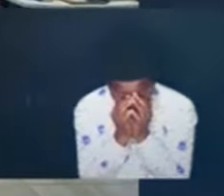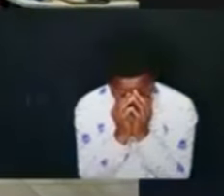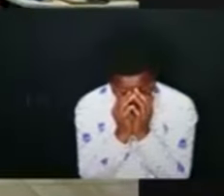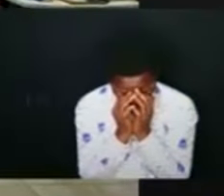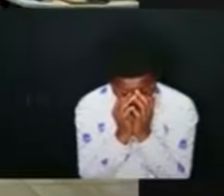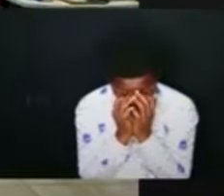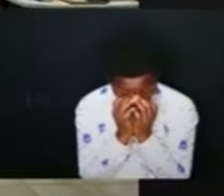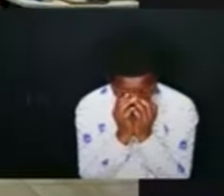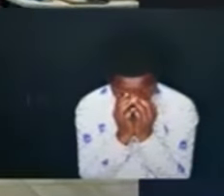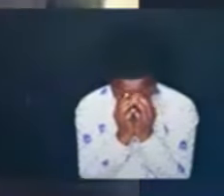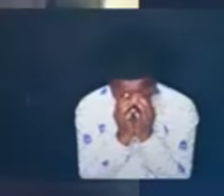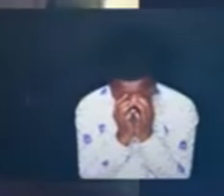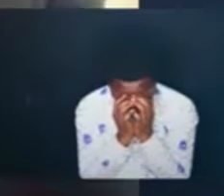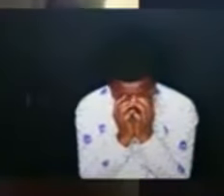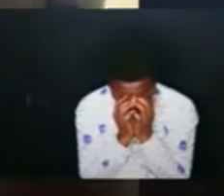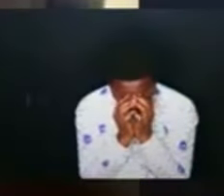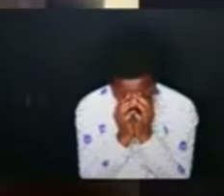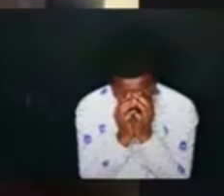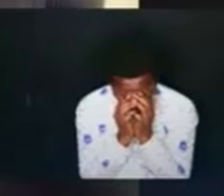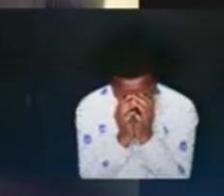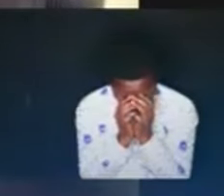of Jesus.